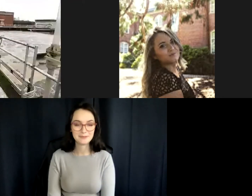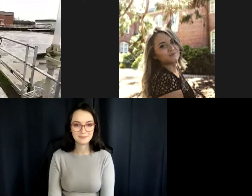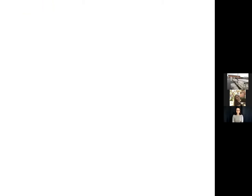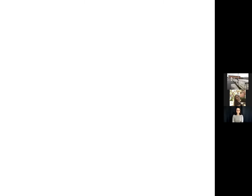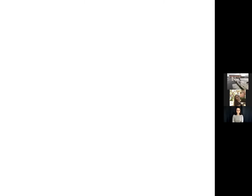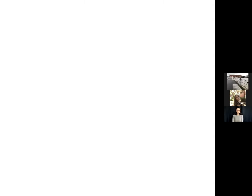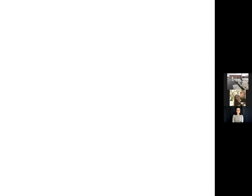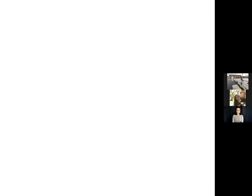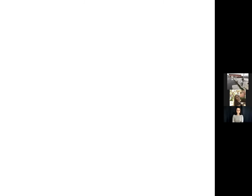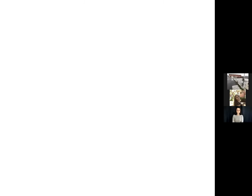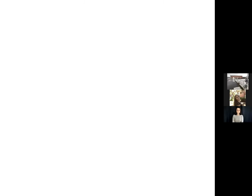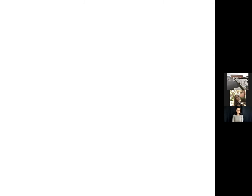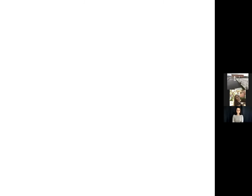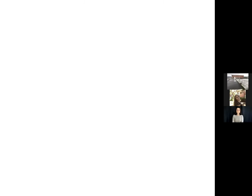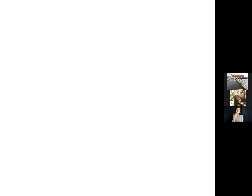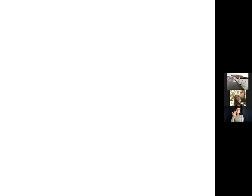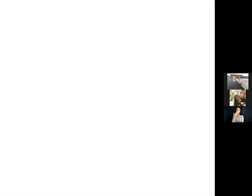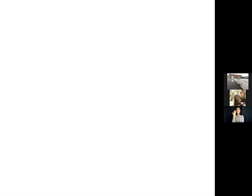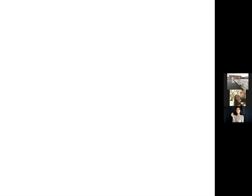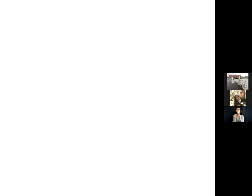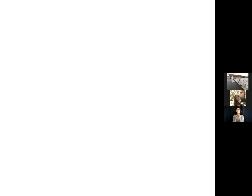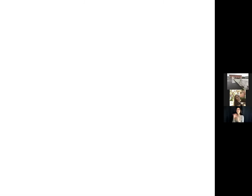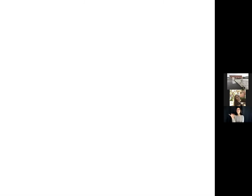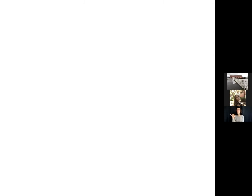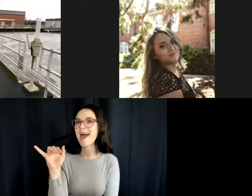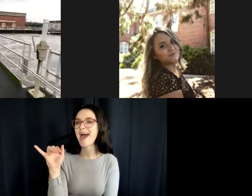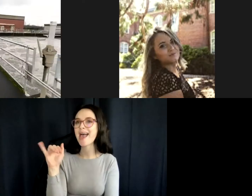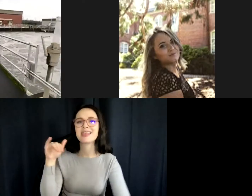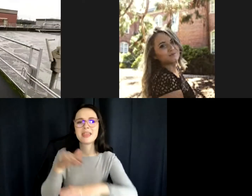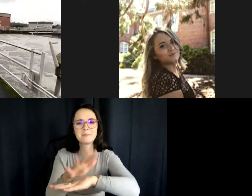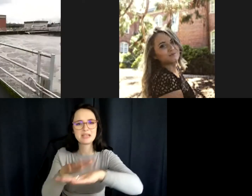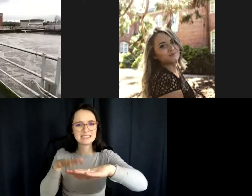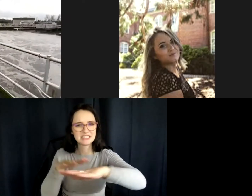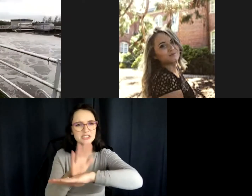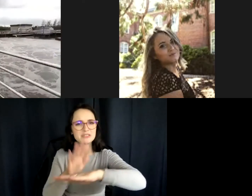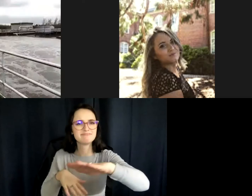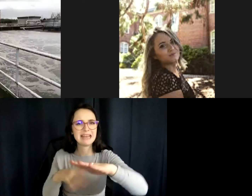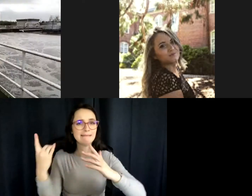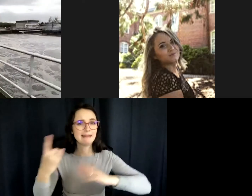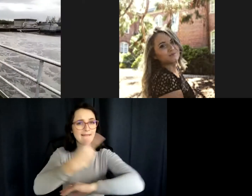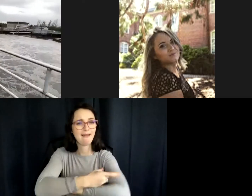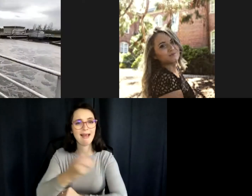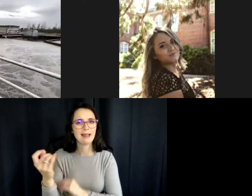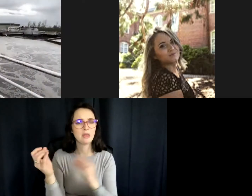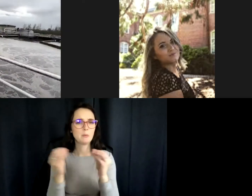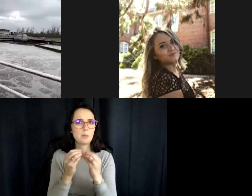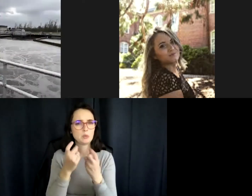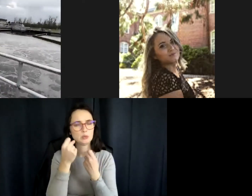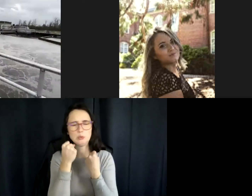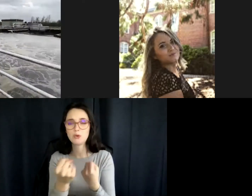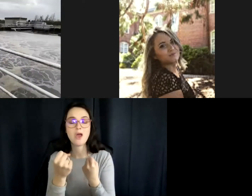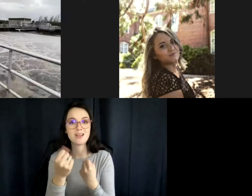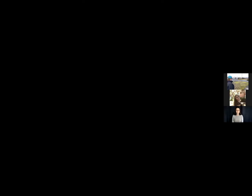in, think of a gallon. Yeah. And it comes into the plant and it goes through all of our processes and out to the Willamette River in a 24-hour